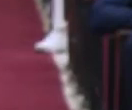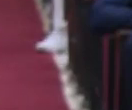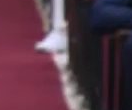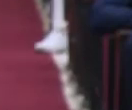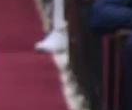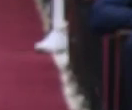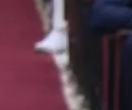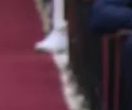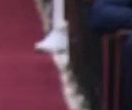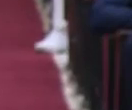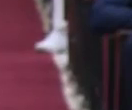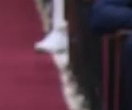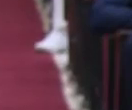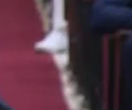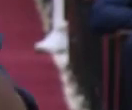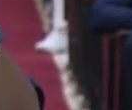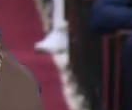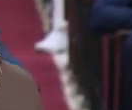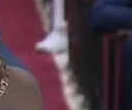most important to him.